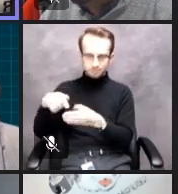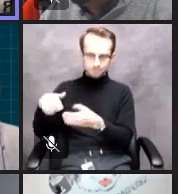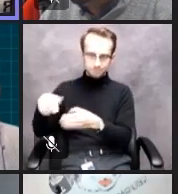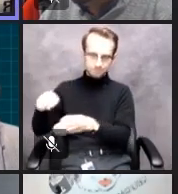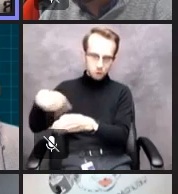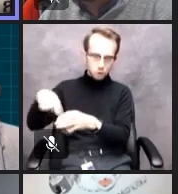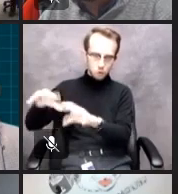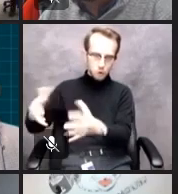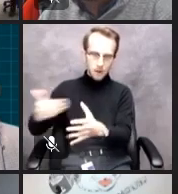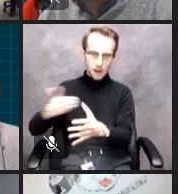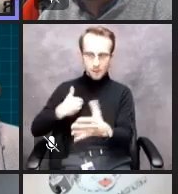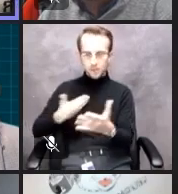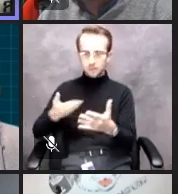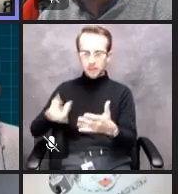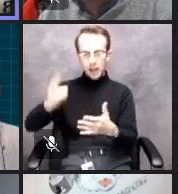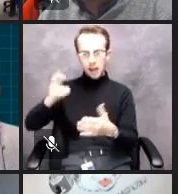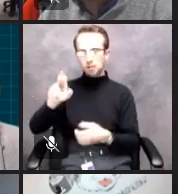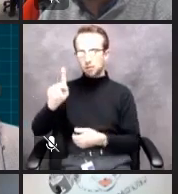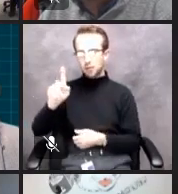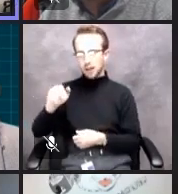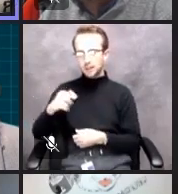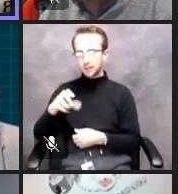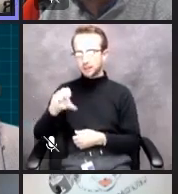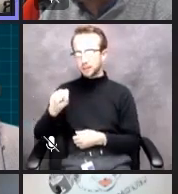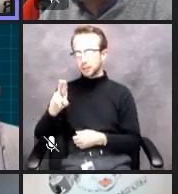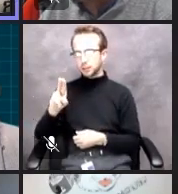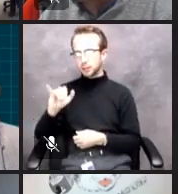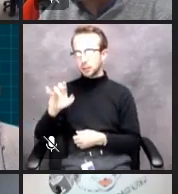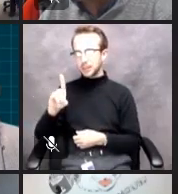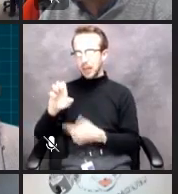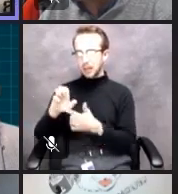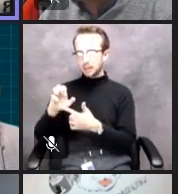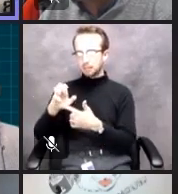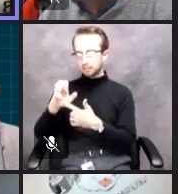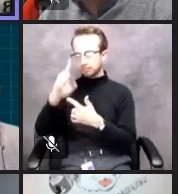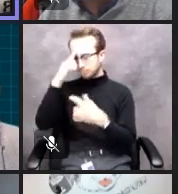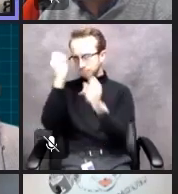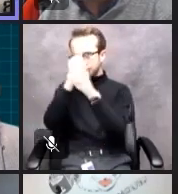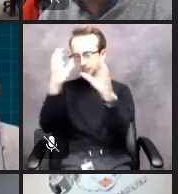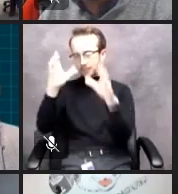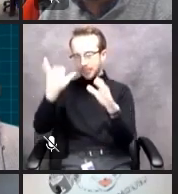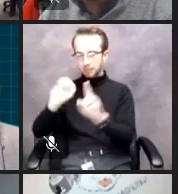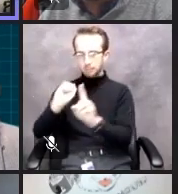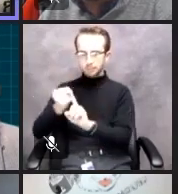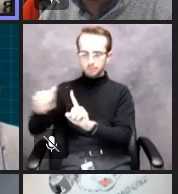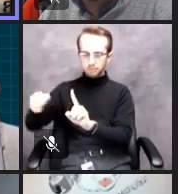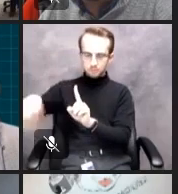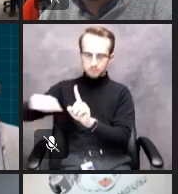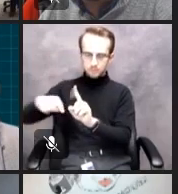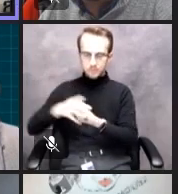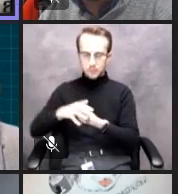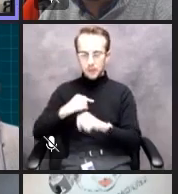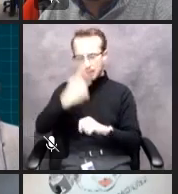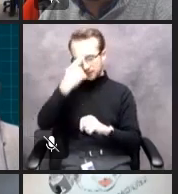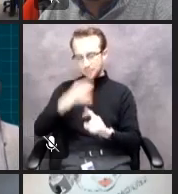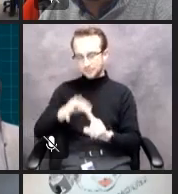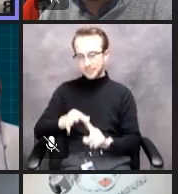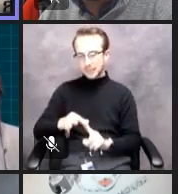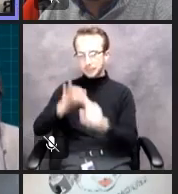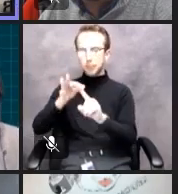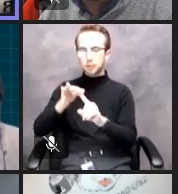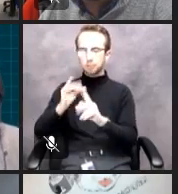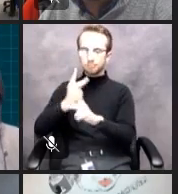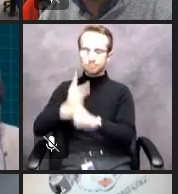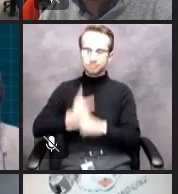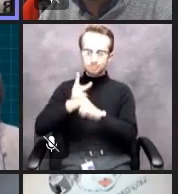and suicidal completion with this group of students. So I think there is some sort of special care that needs to be taken with those